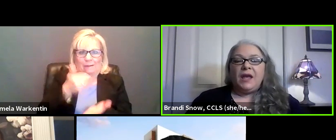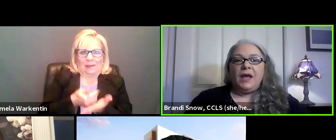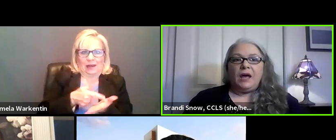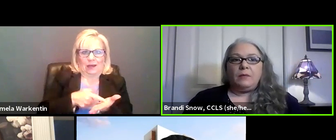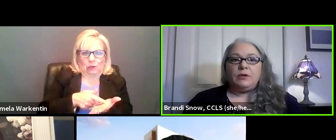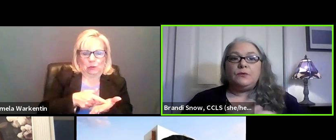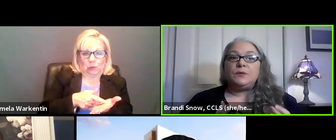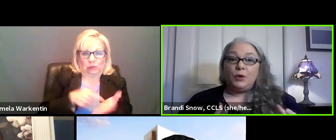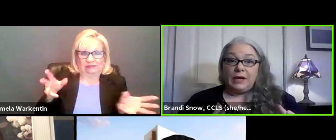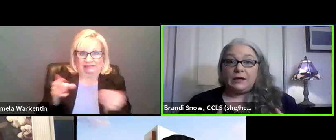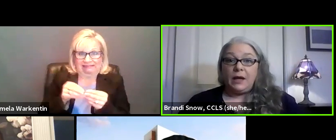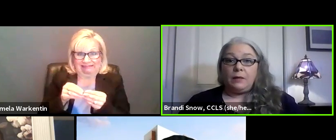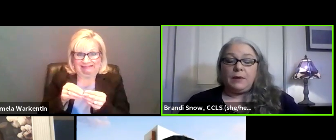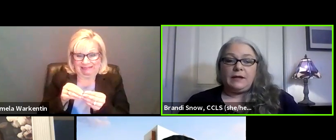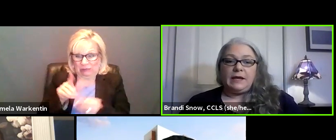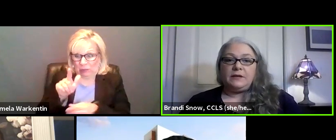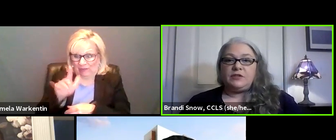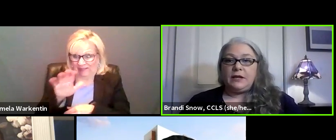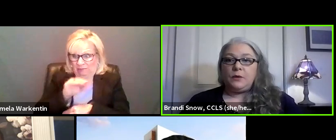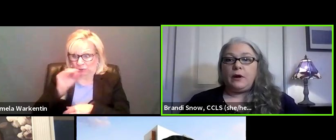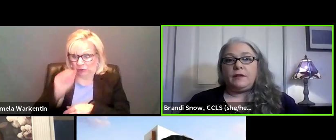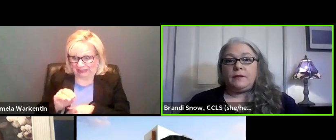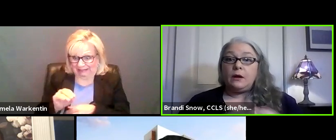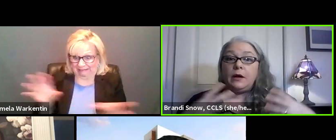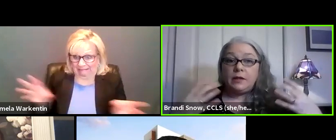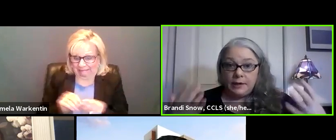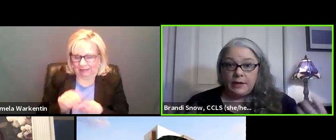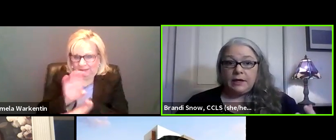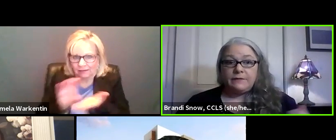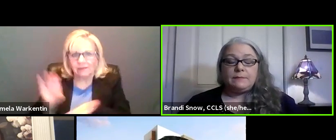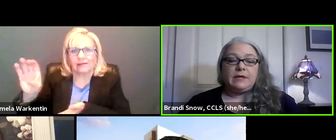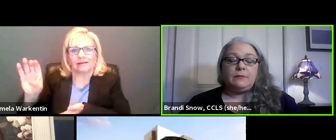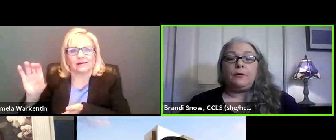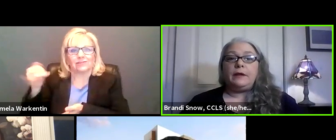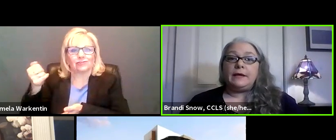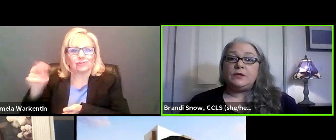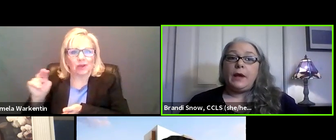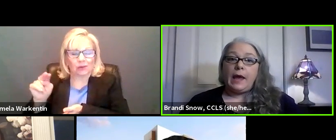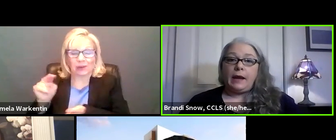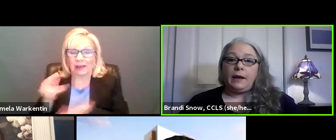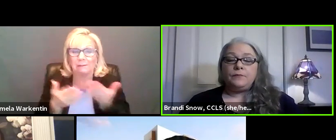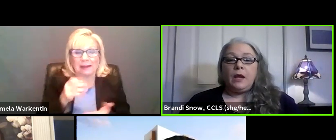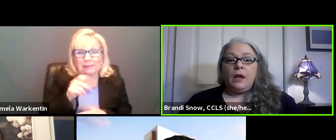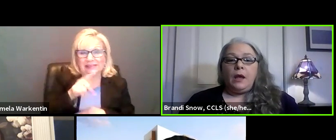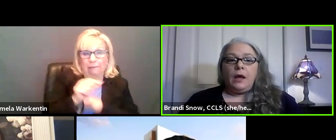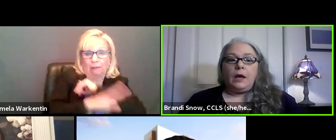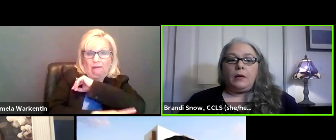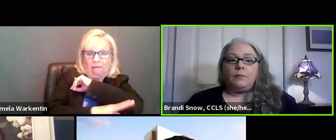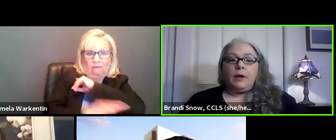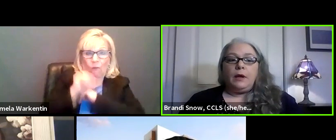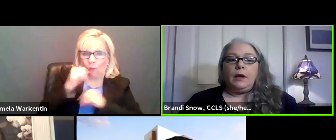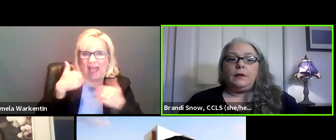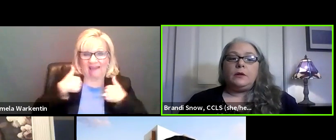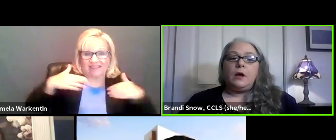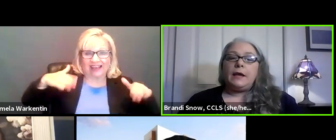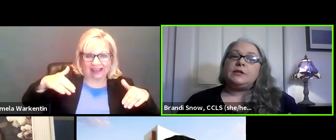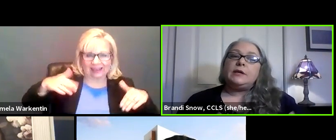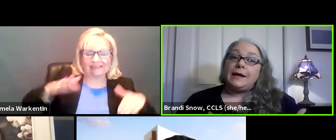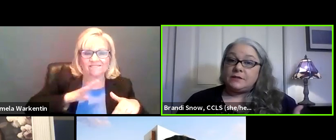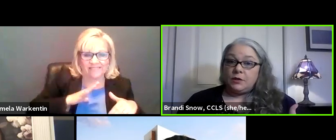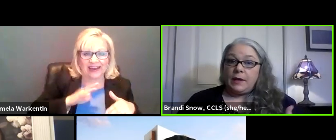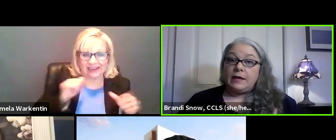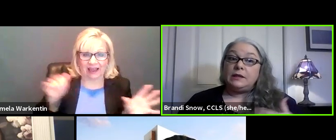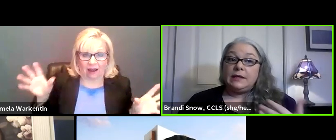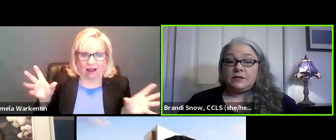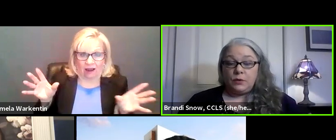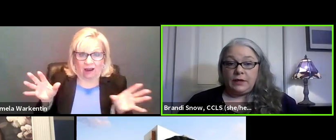word. Usable income by the end of January than they are at the beginning of September. And that's okay. And the law actually